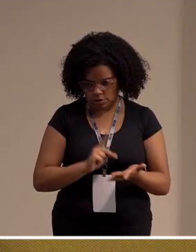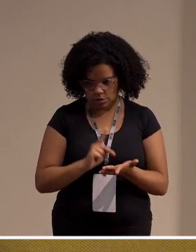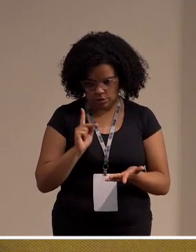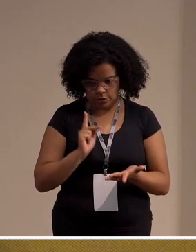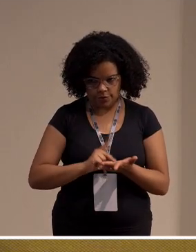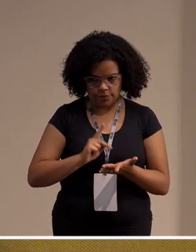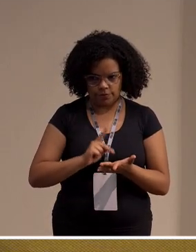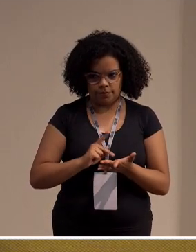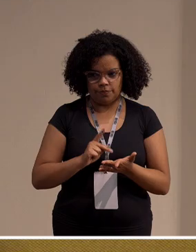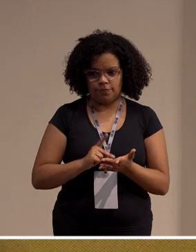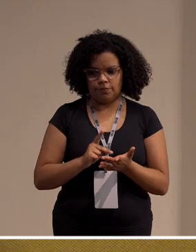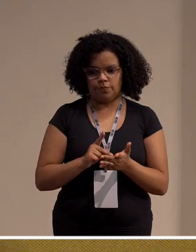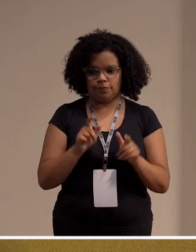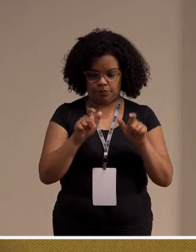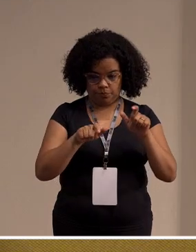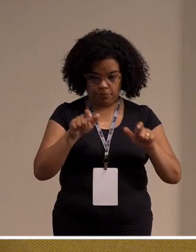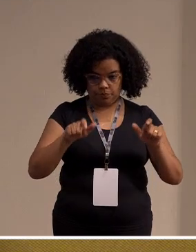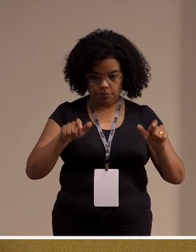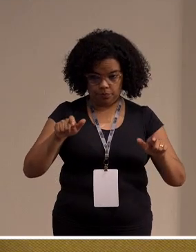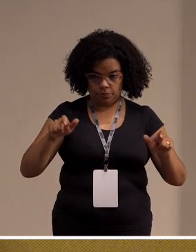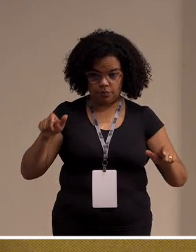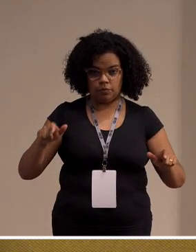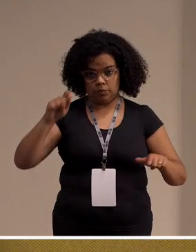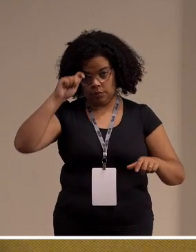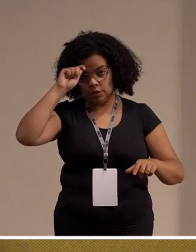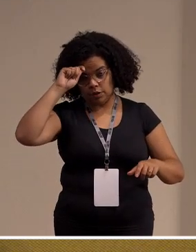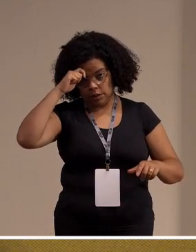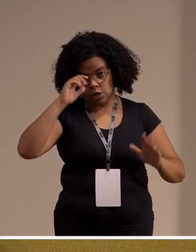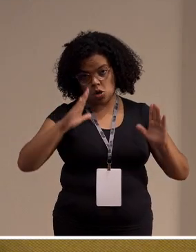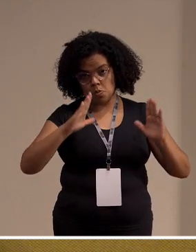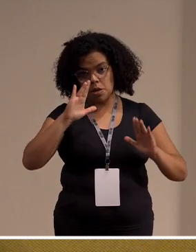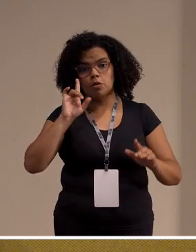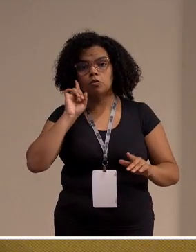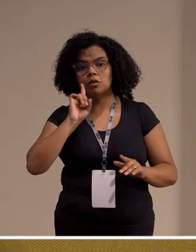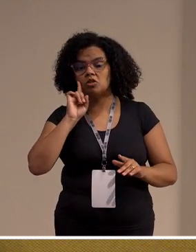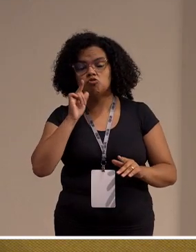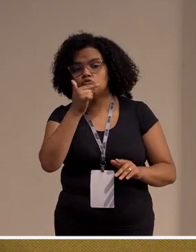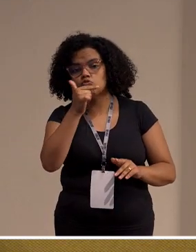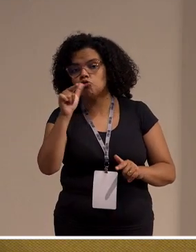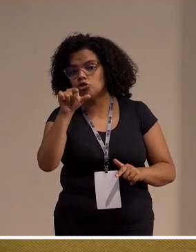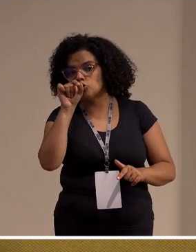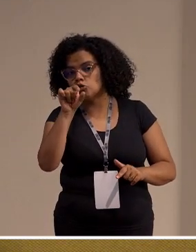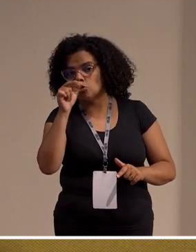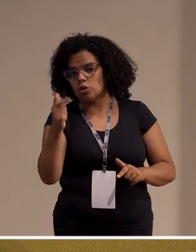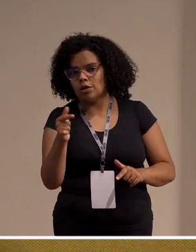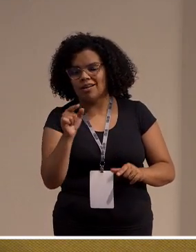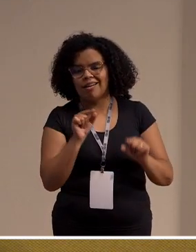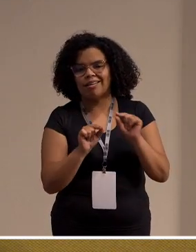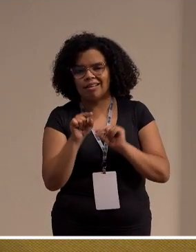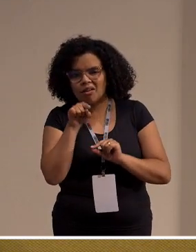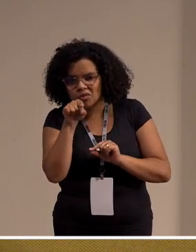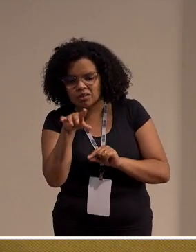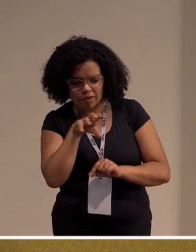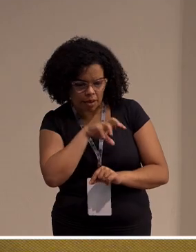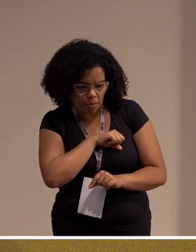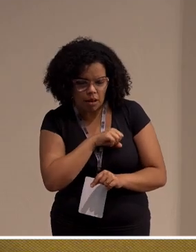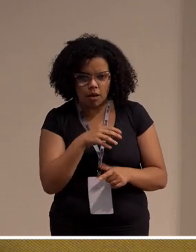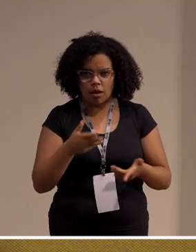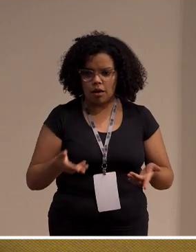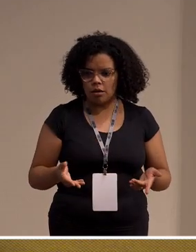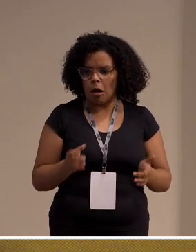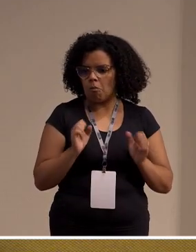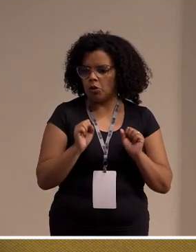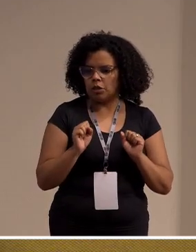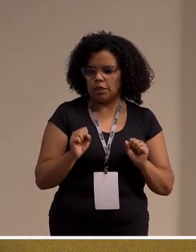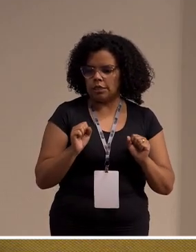people during that period in the United States. You could not choose who you love. You could not choose who you would be with, who would be your partner.